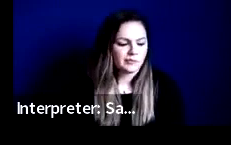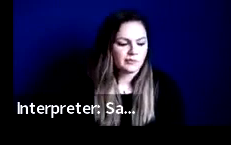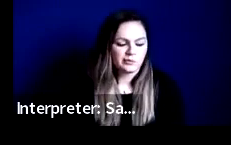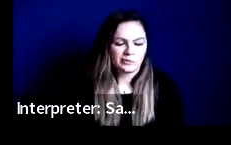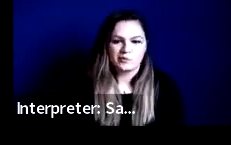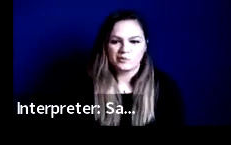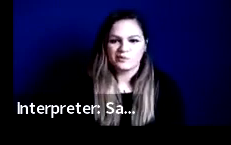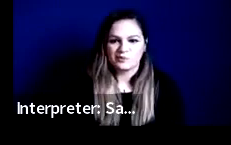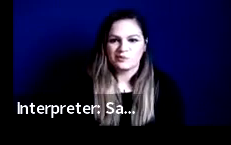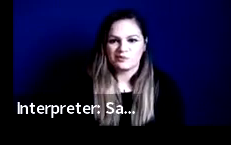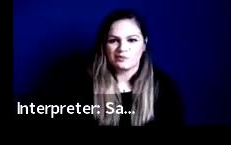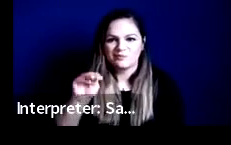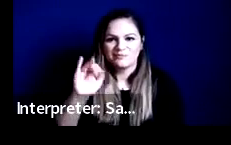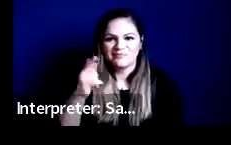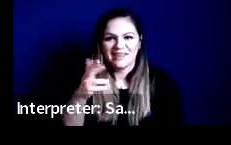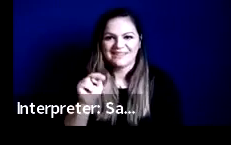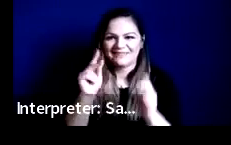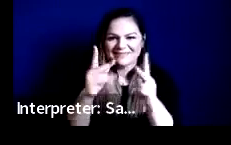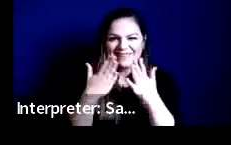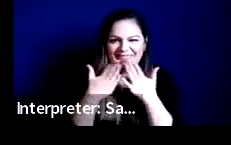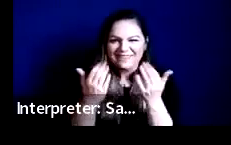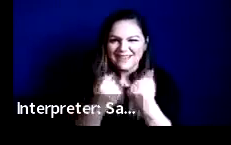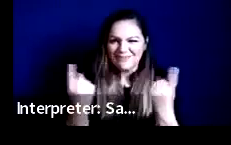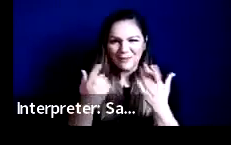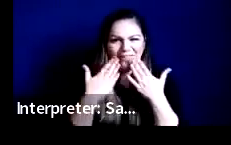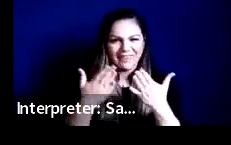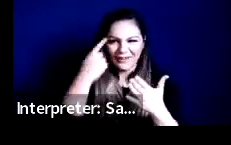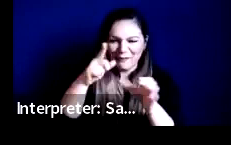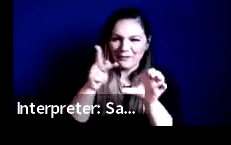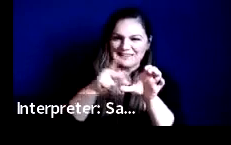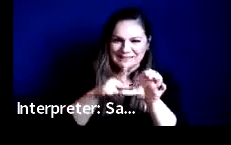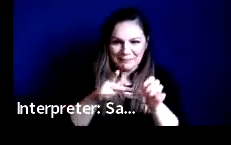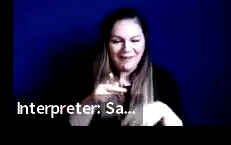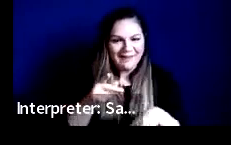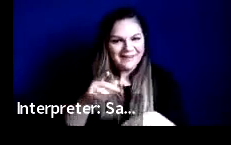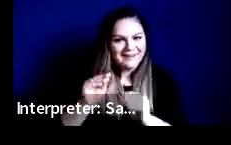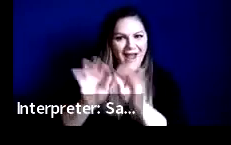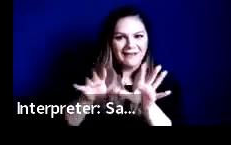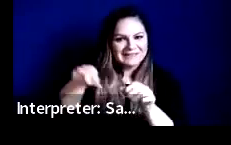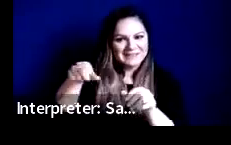Thanks, everybody. Thank you so much for participating. You can see we have an active group today, so that's really, really exciting.